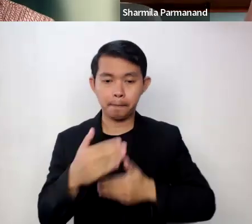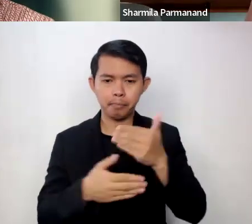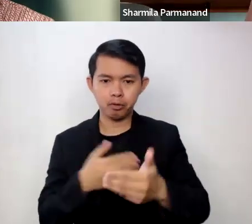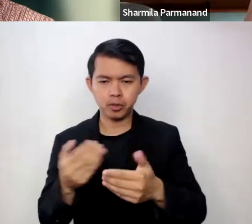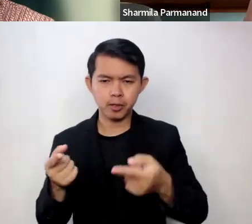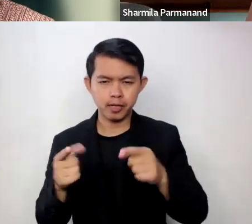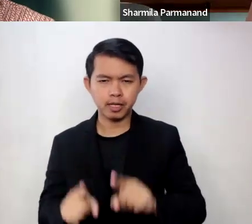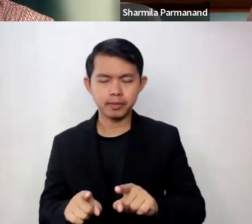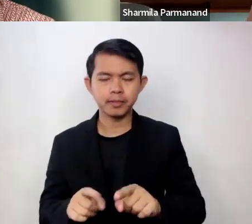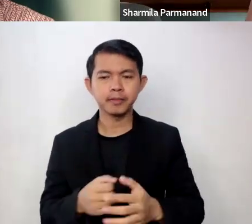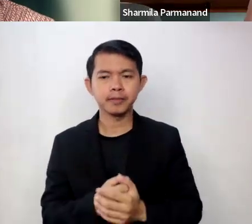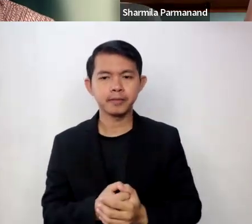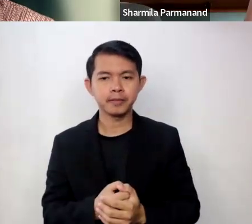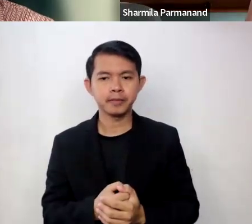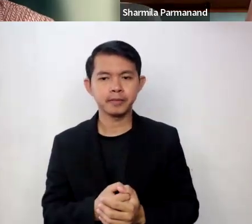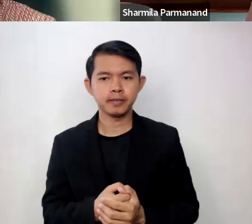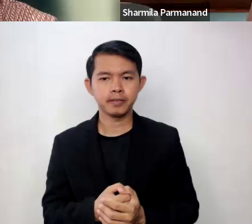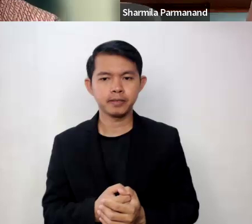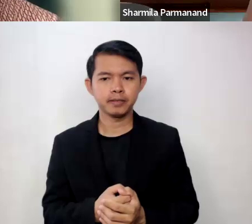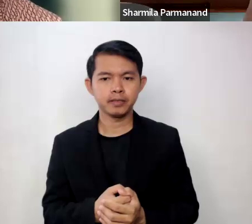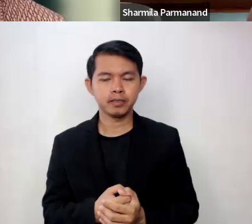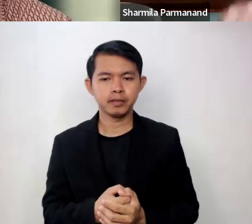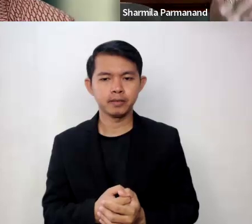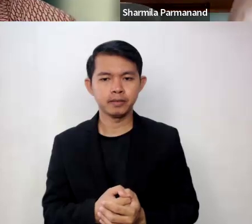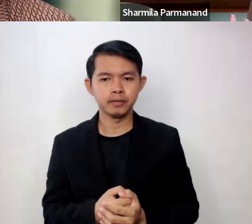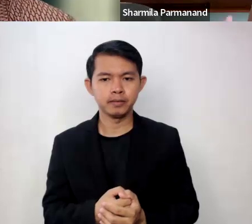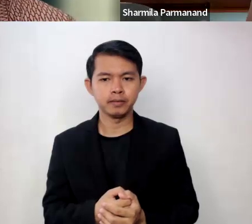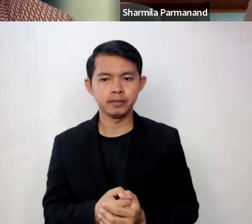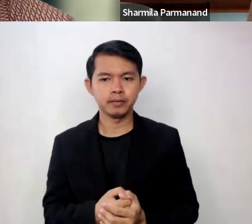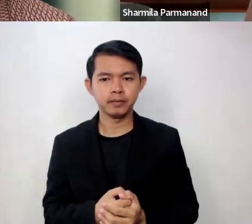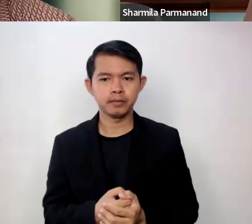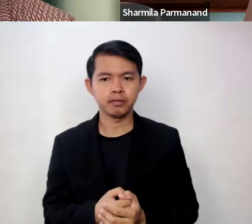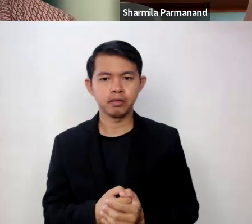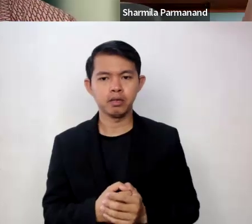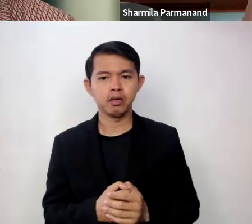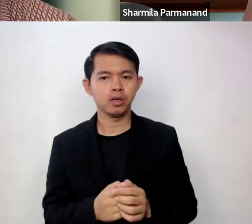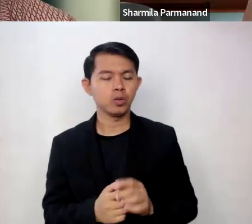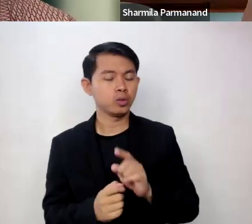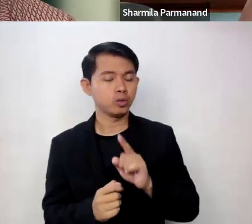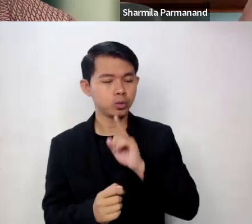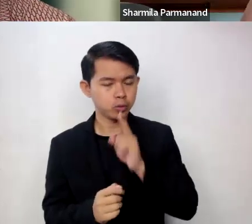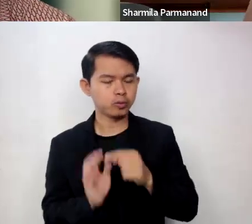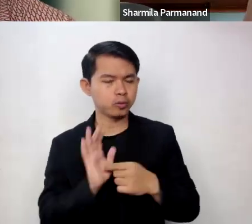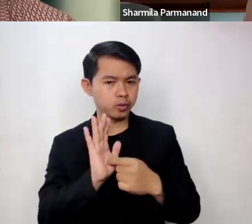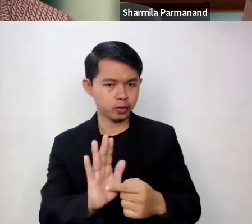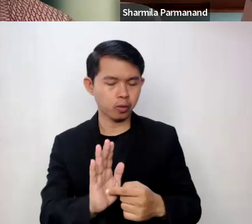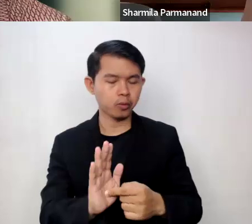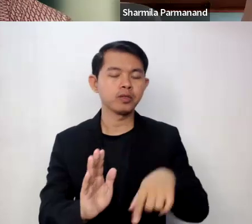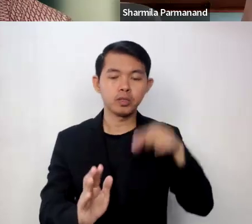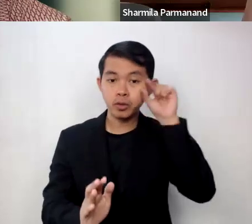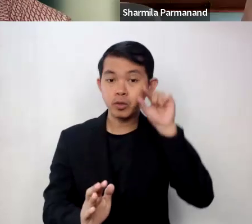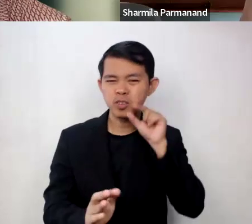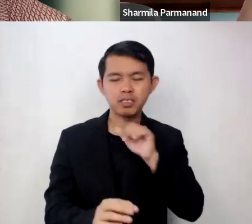this is in no way to say that they're enough, right? Is really to insist that gender is not a